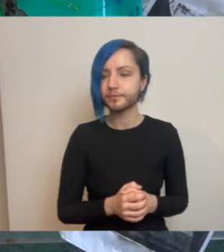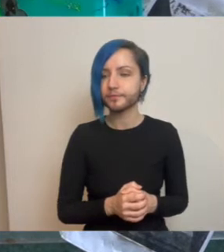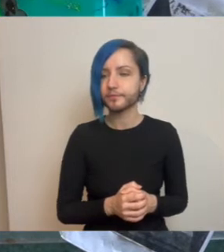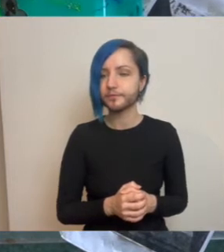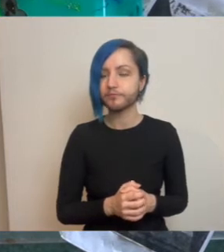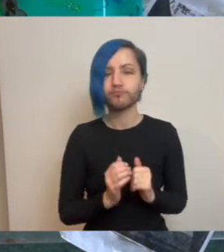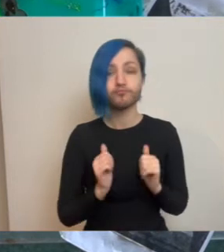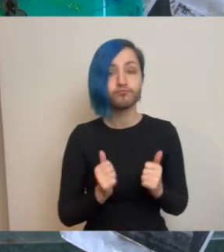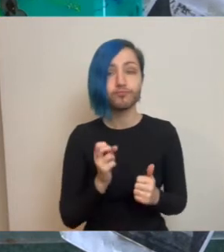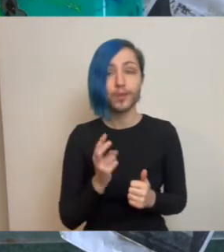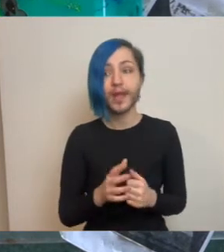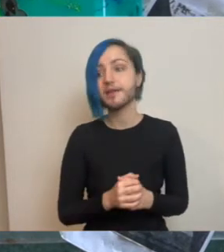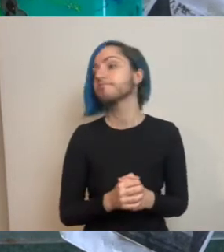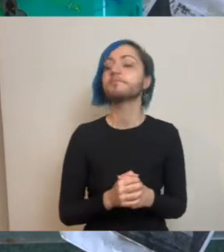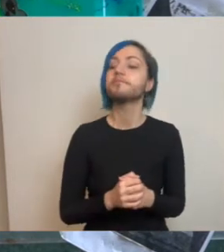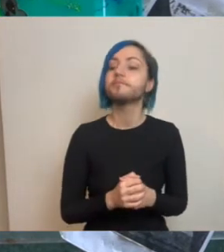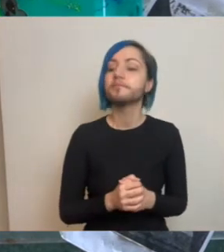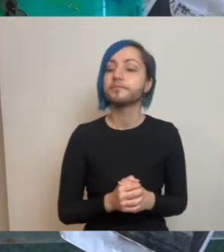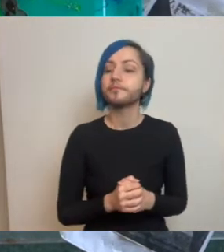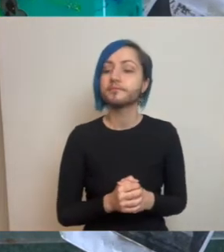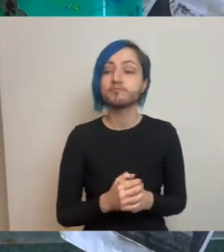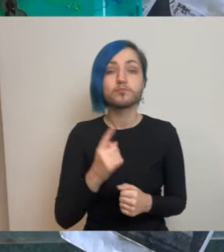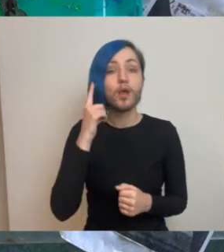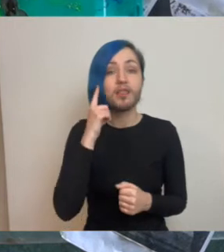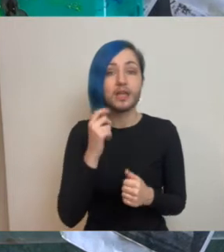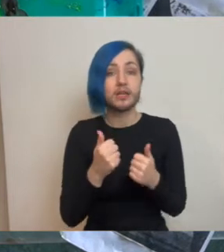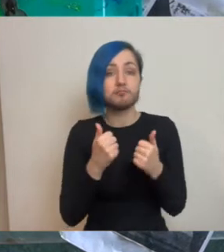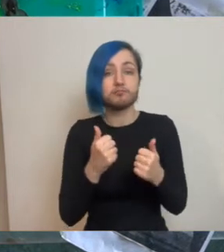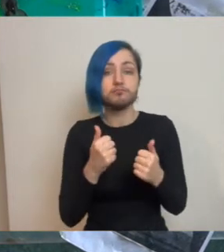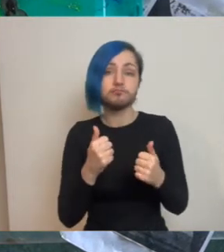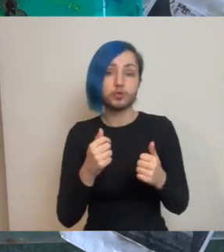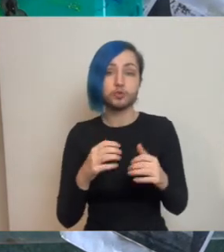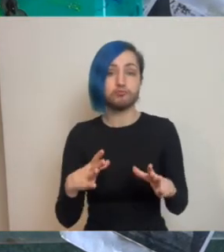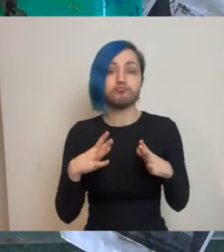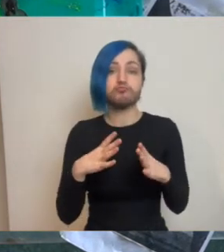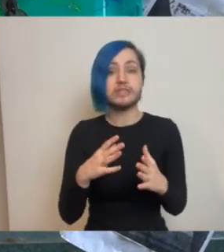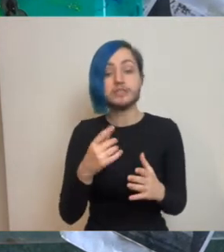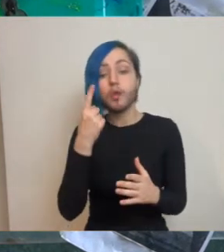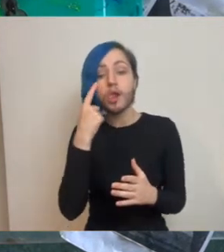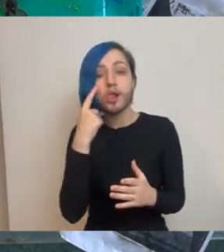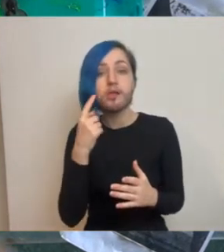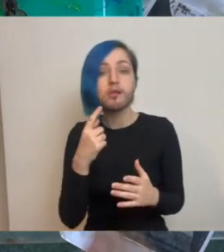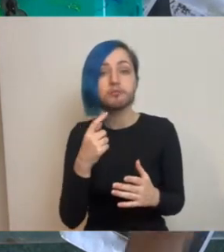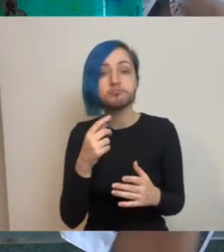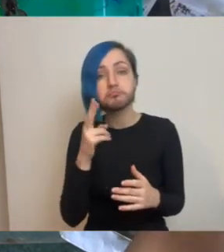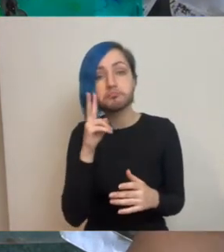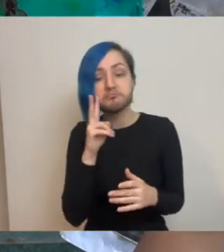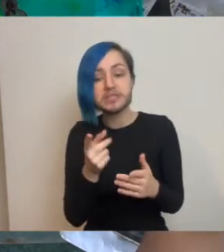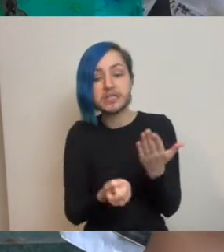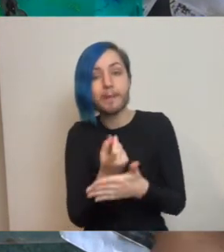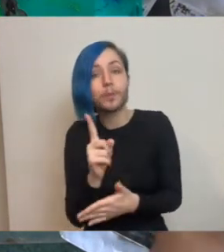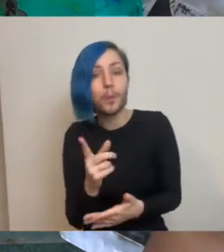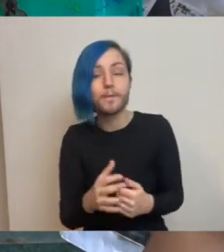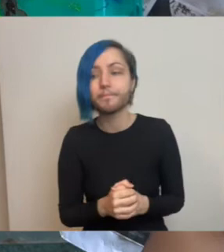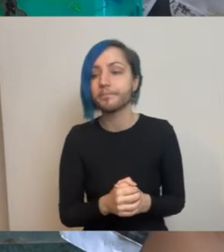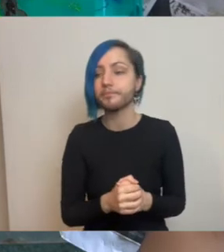go. Okay, so I think this is a pretty all right image to try and start with and see how it comes up. So I'm just gonna take